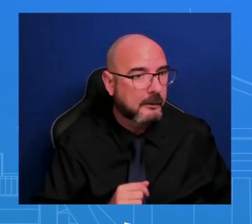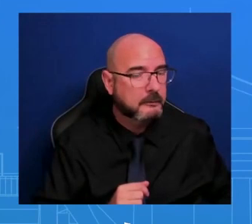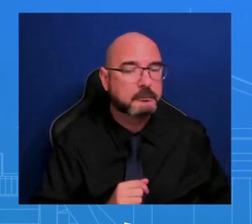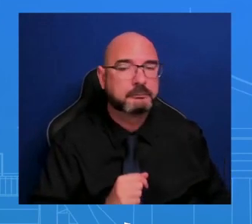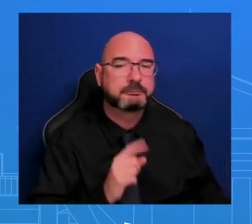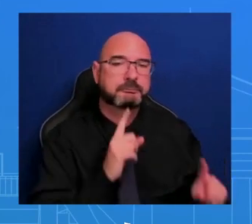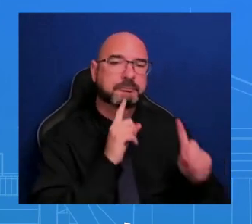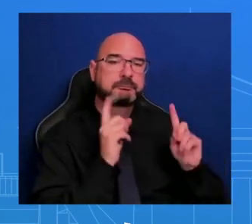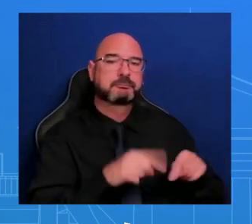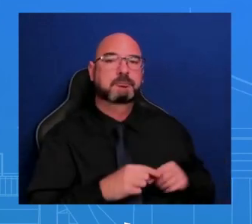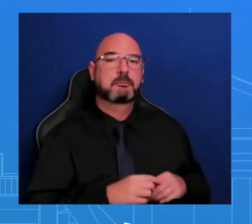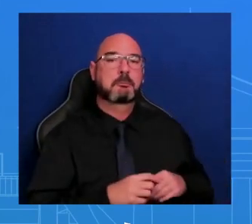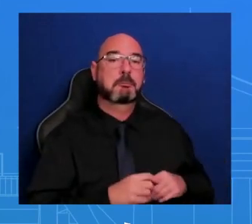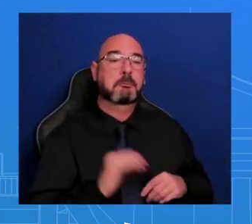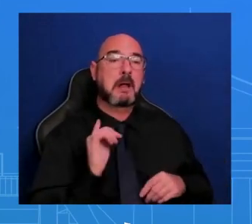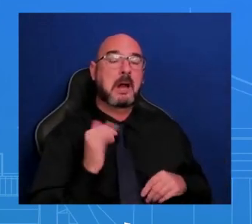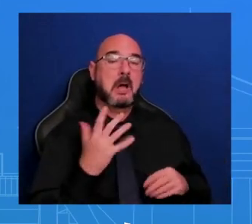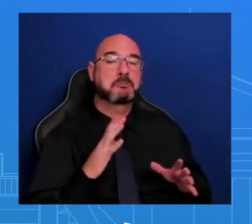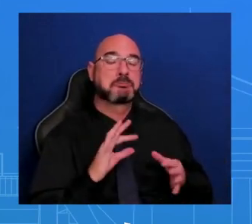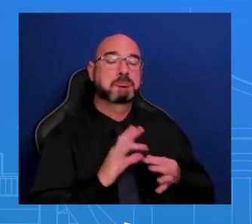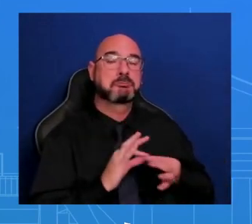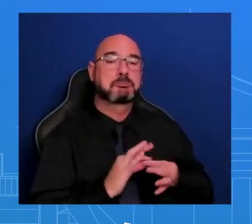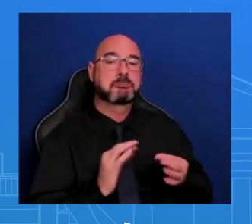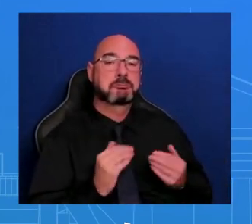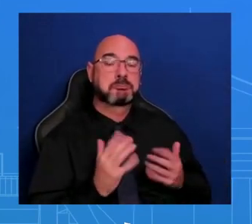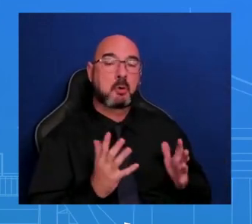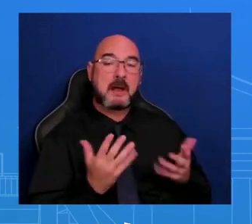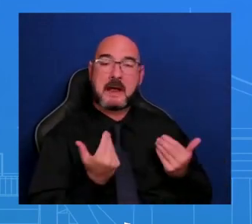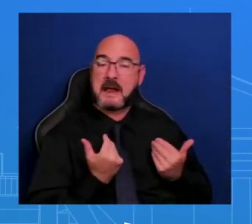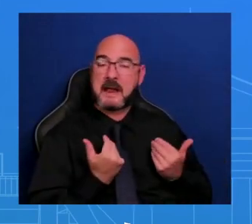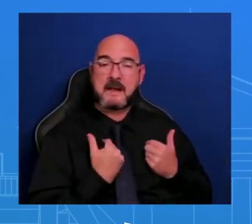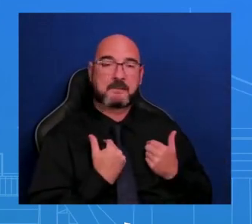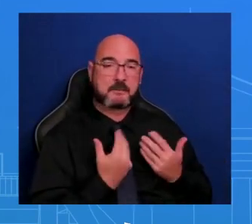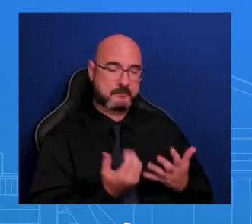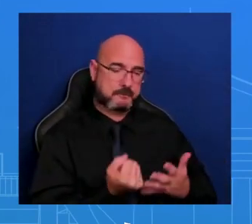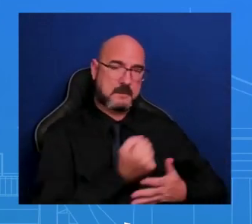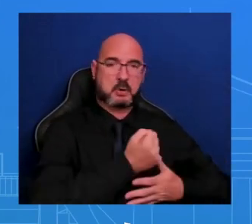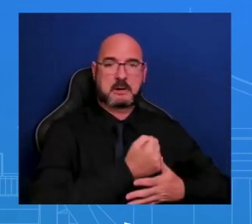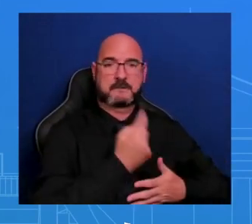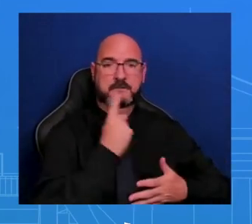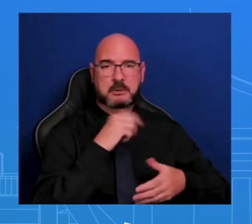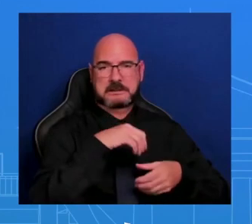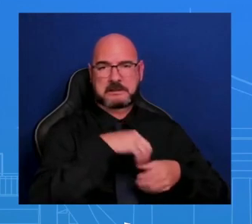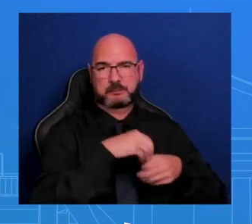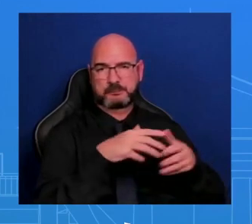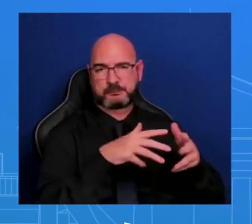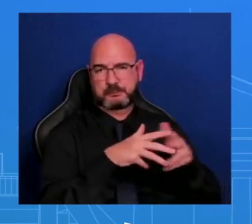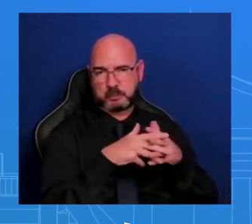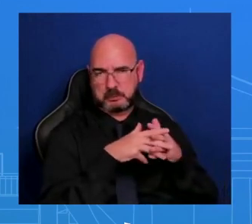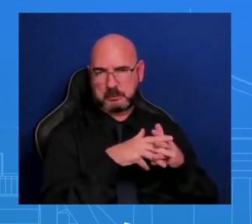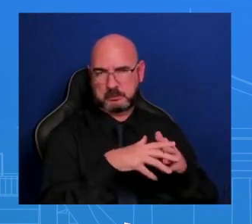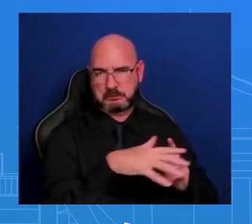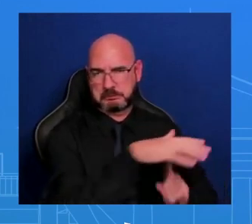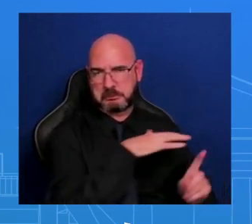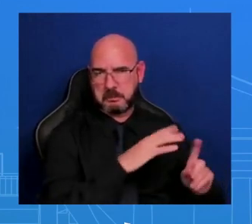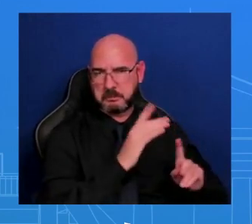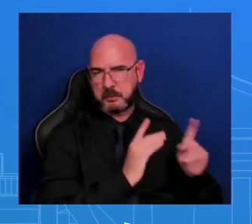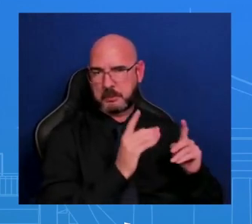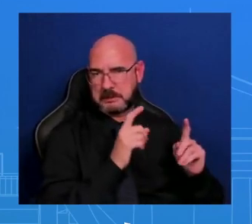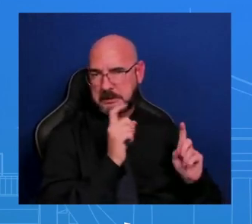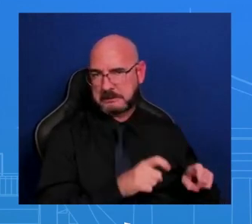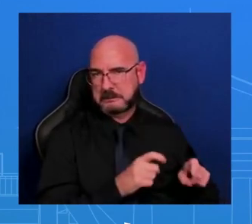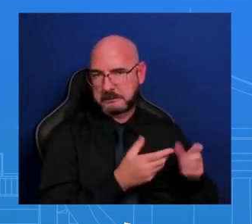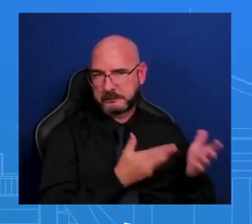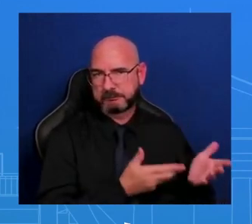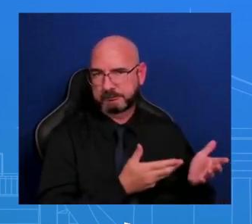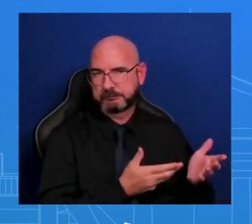These are domestic priorities that the president thinks are incredibly important, that the American people need and want to see. If you think about child care, if you think about